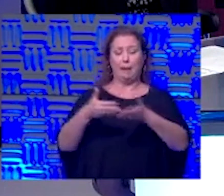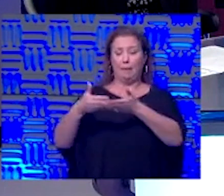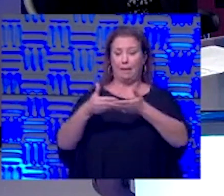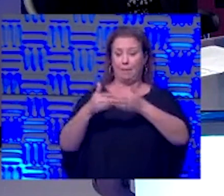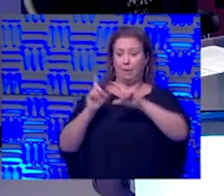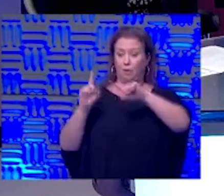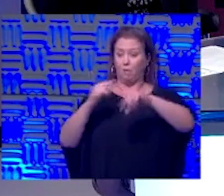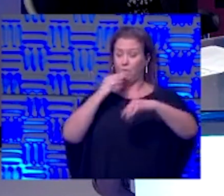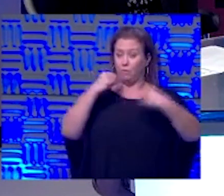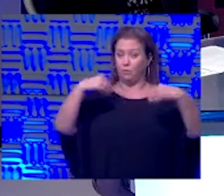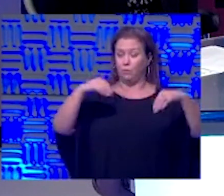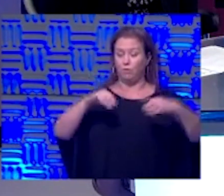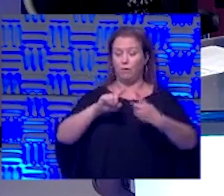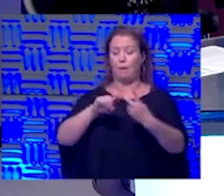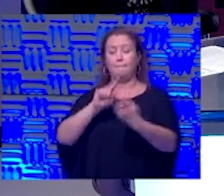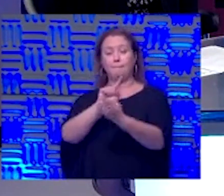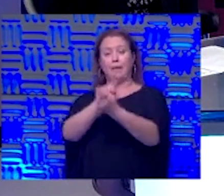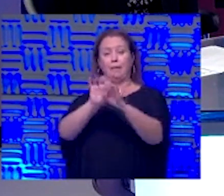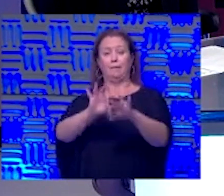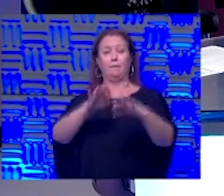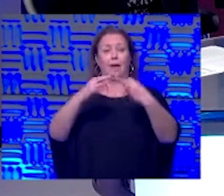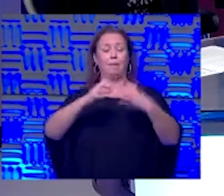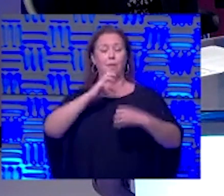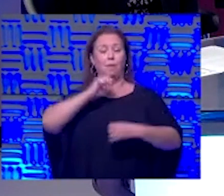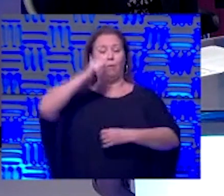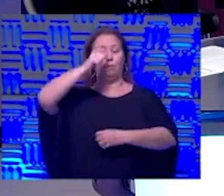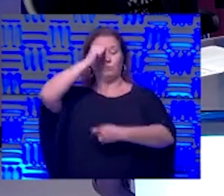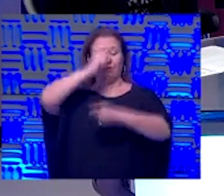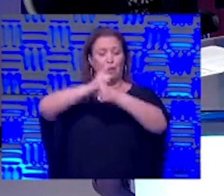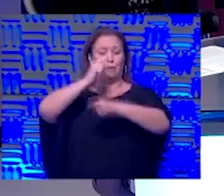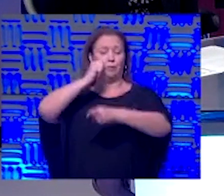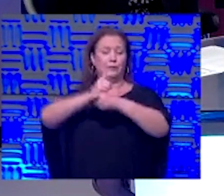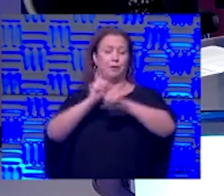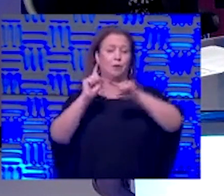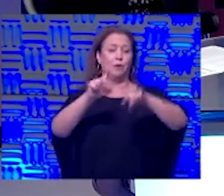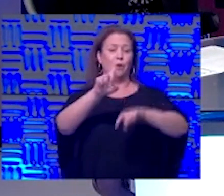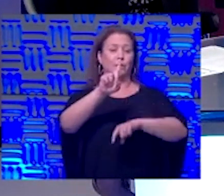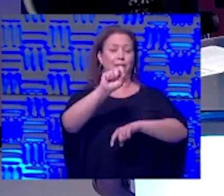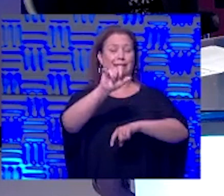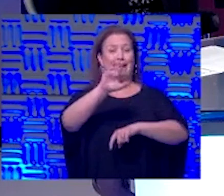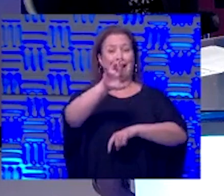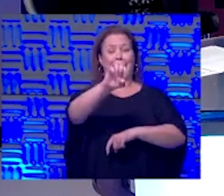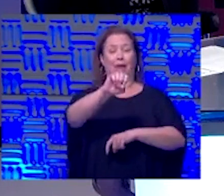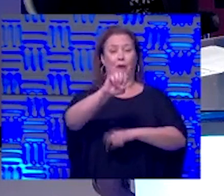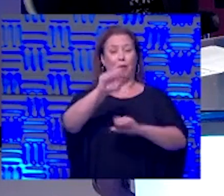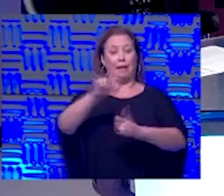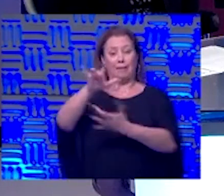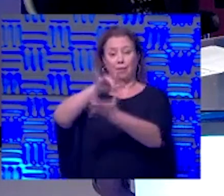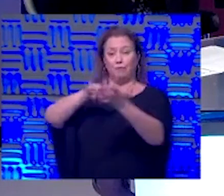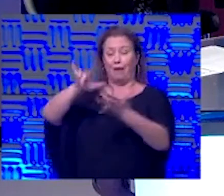go to the grocery store, meet relatives? Can big siblings go to preschool? Mom's day out, can they travel?